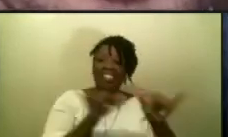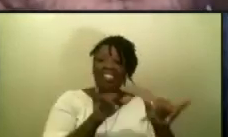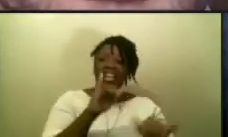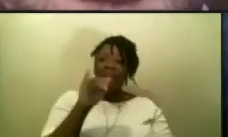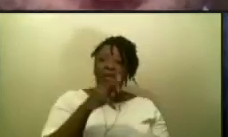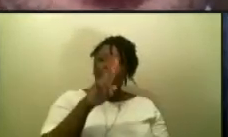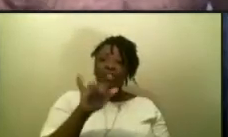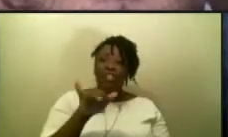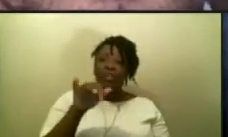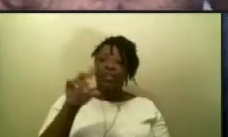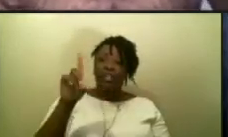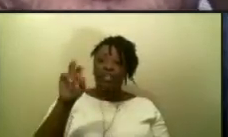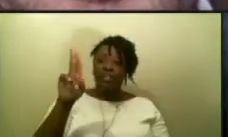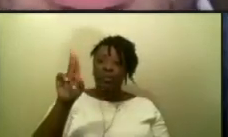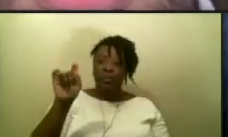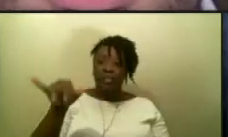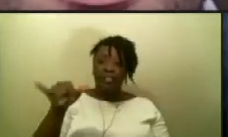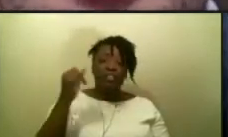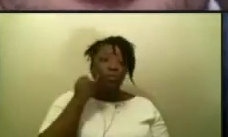excused activity and it allows you to